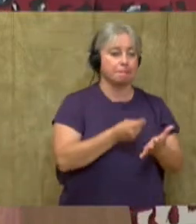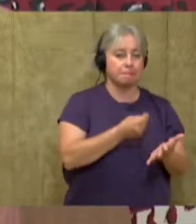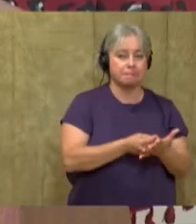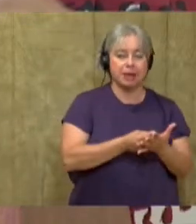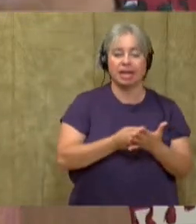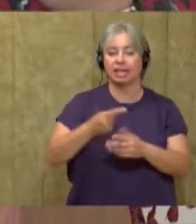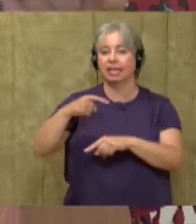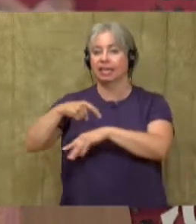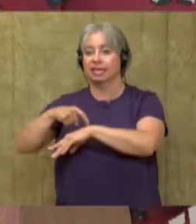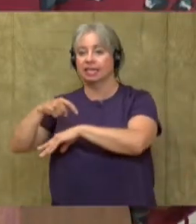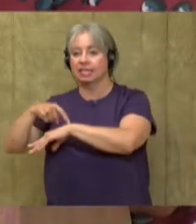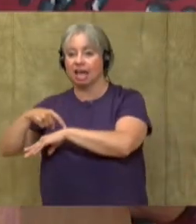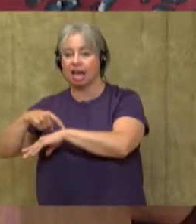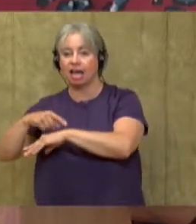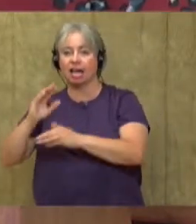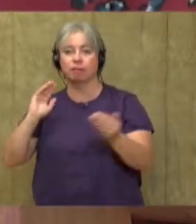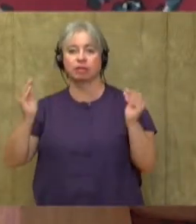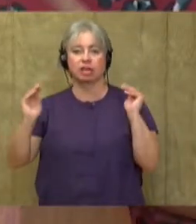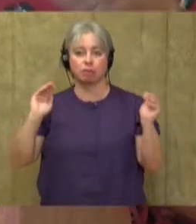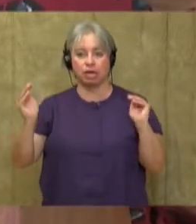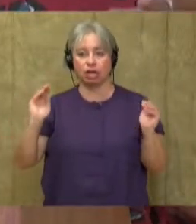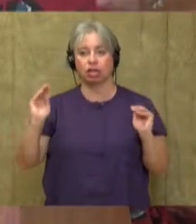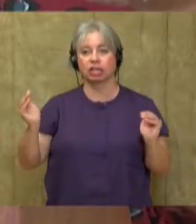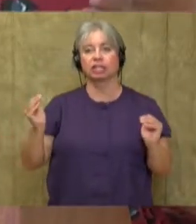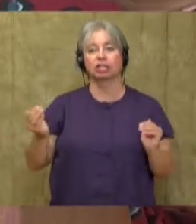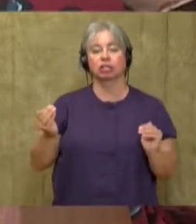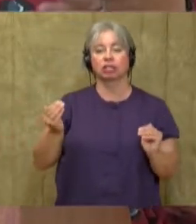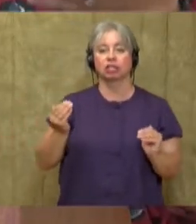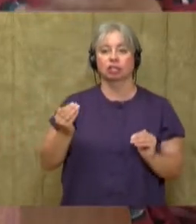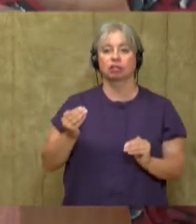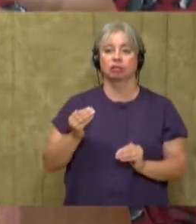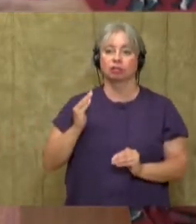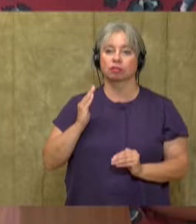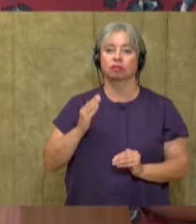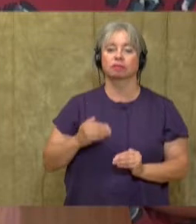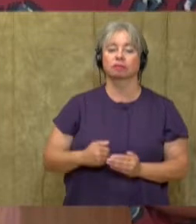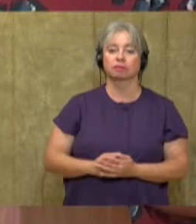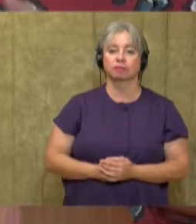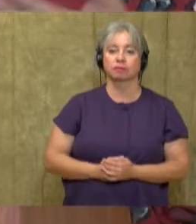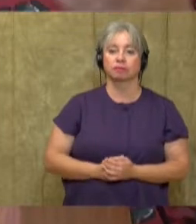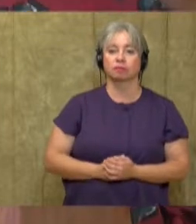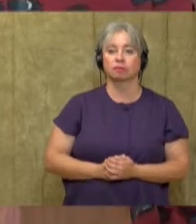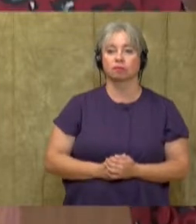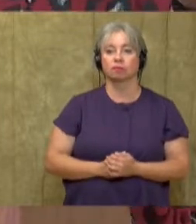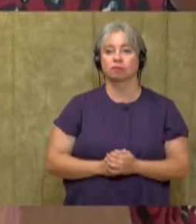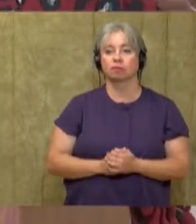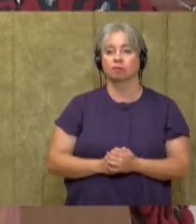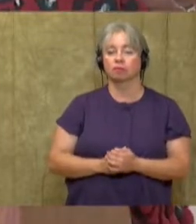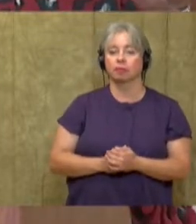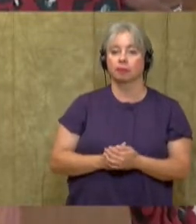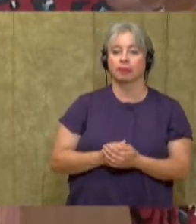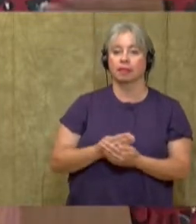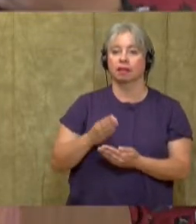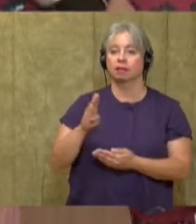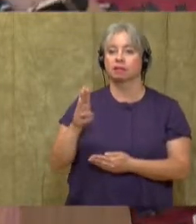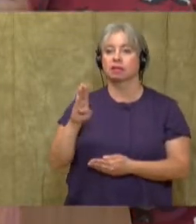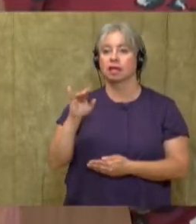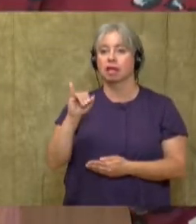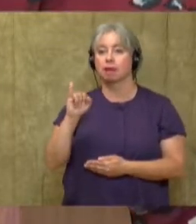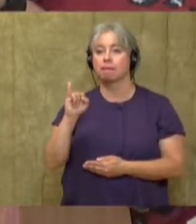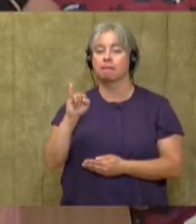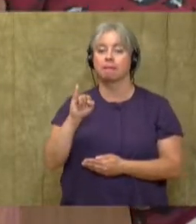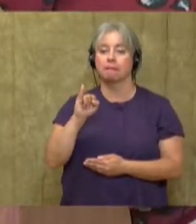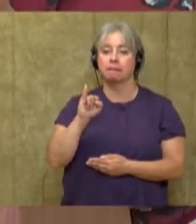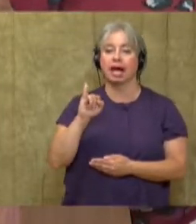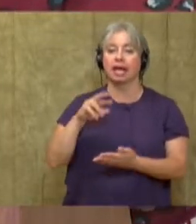and time. So we're going to look at some examples where we're comparing two things. And that's just what bivariate data stands for.